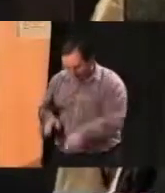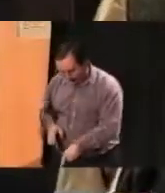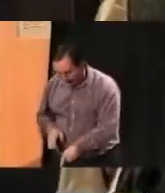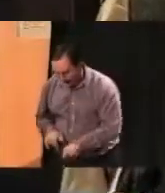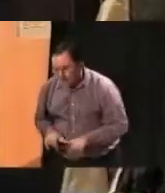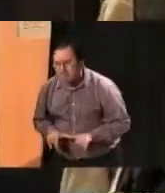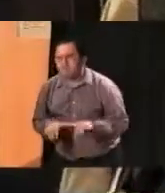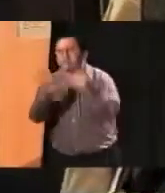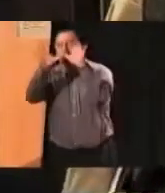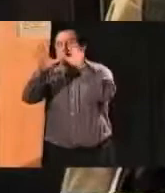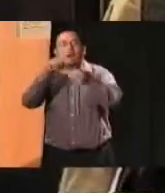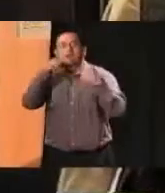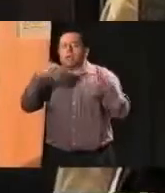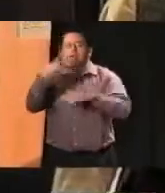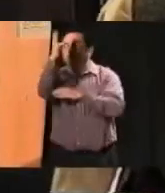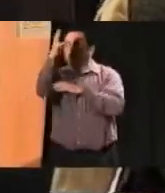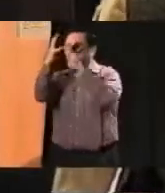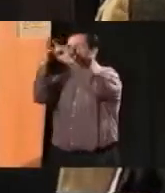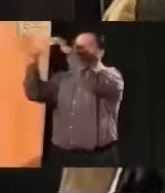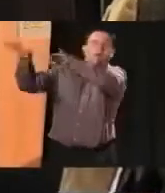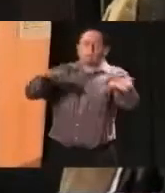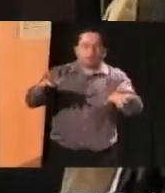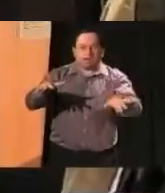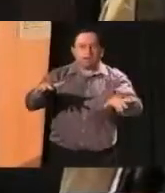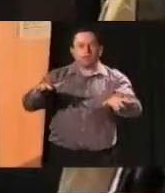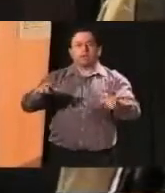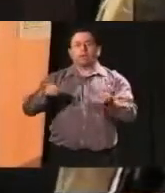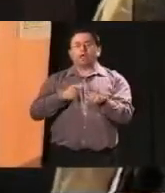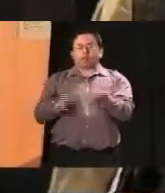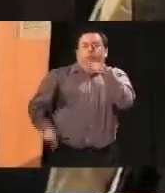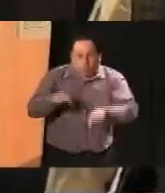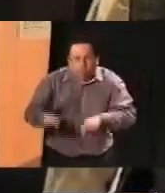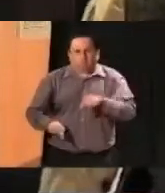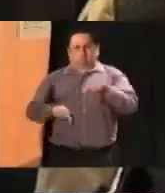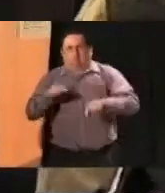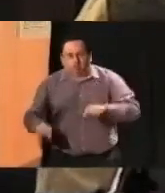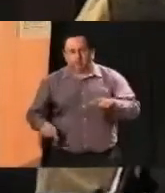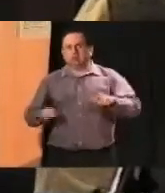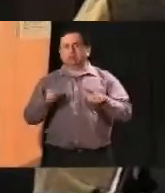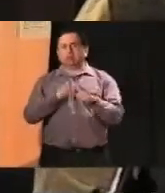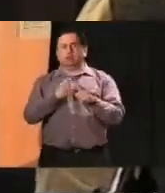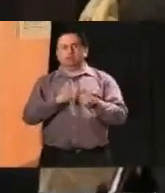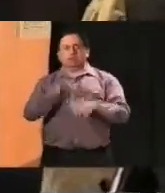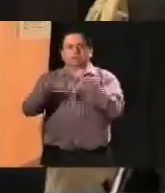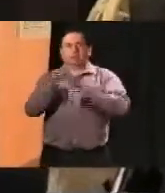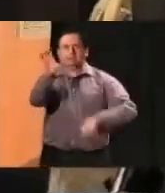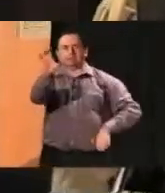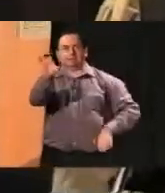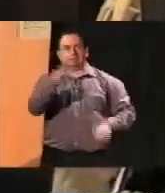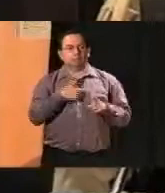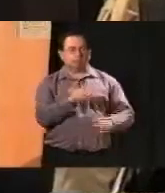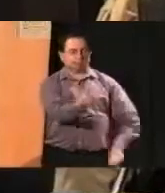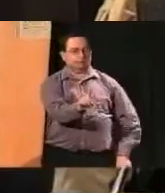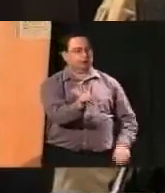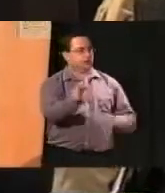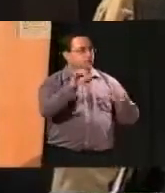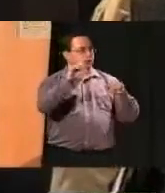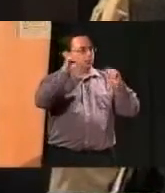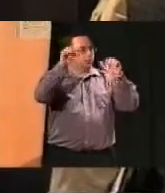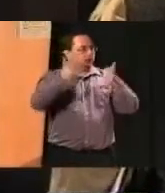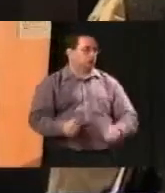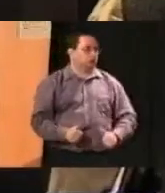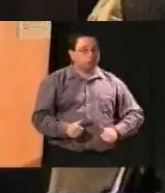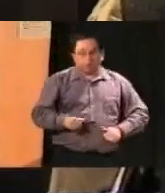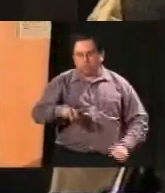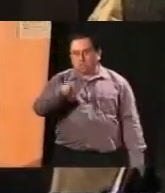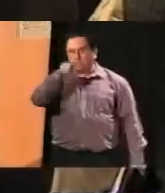instead of from the treetop down. He developed Charlie horses from overexertion and then got C in climbing and D in running. The eagle